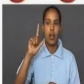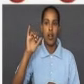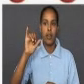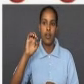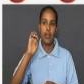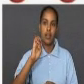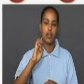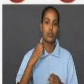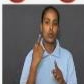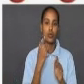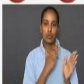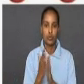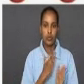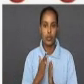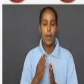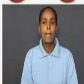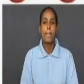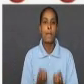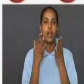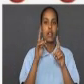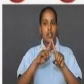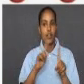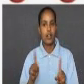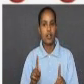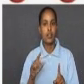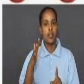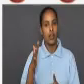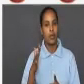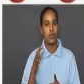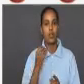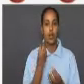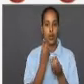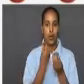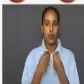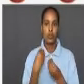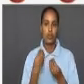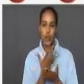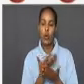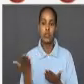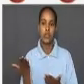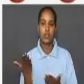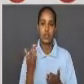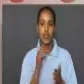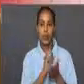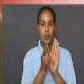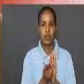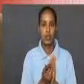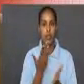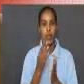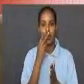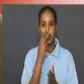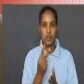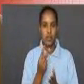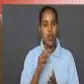being used to produce many different types of goods, some of which you might